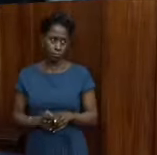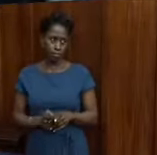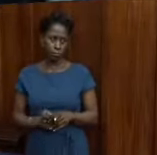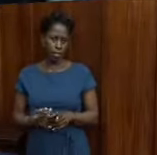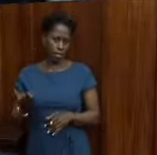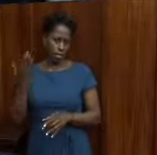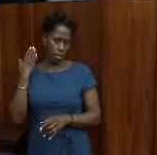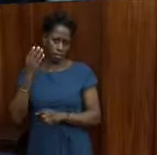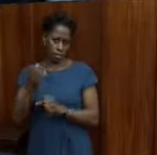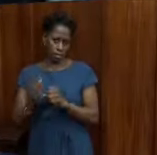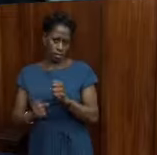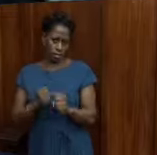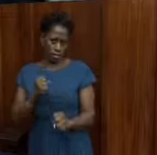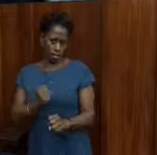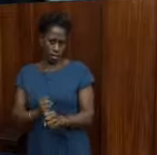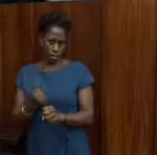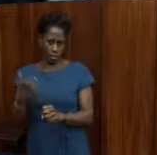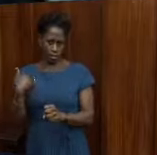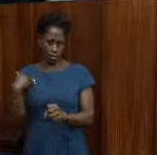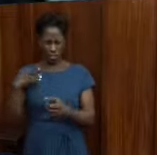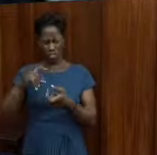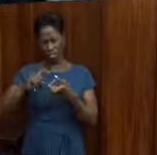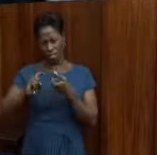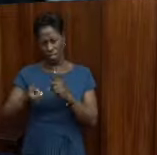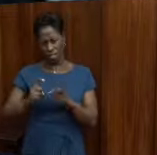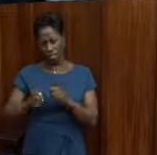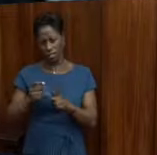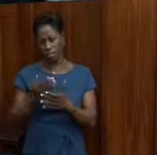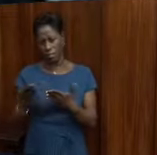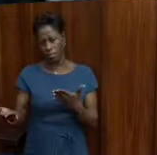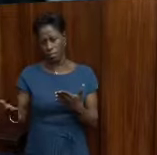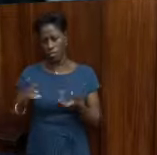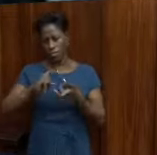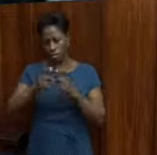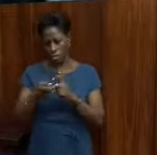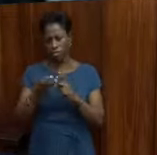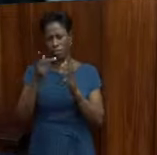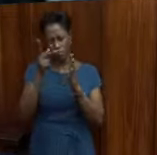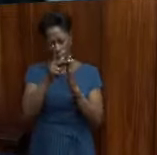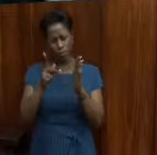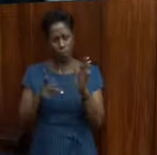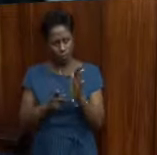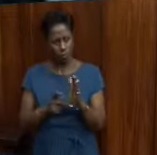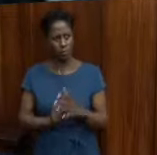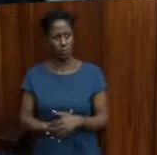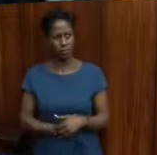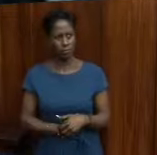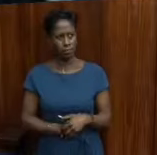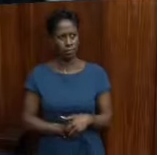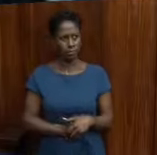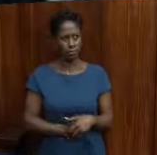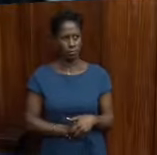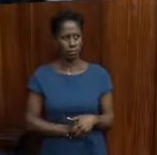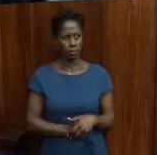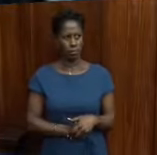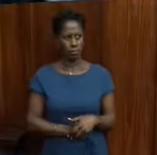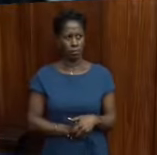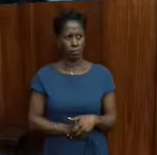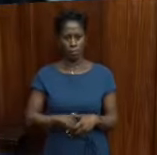amend the program. This meant rebuilding bridges with established partners who were banished by the